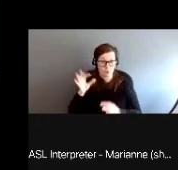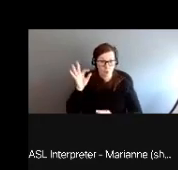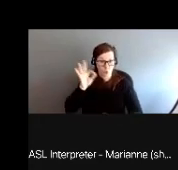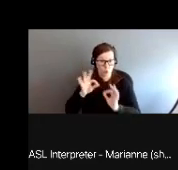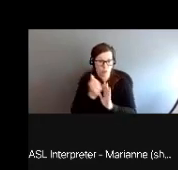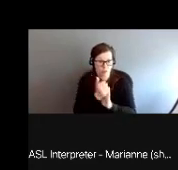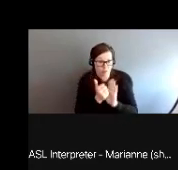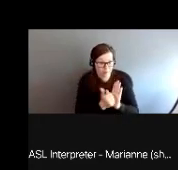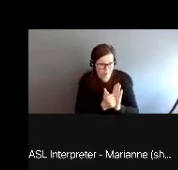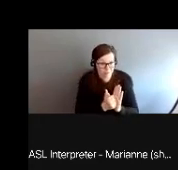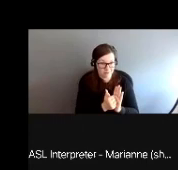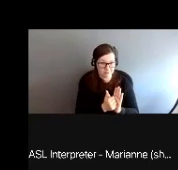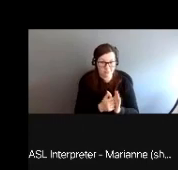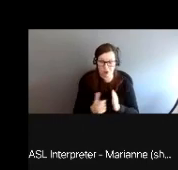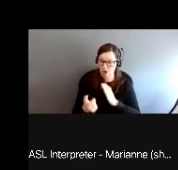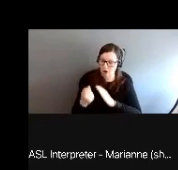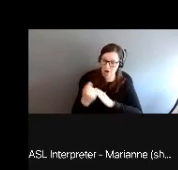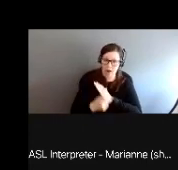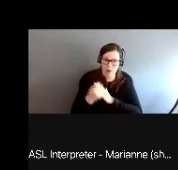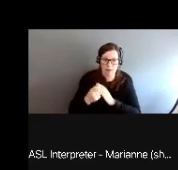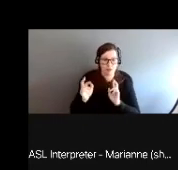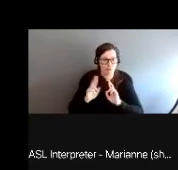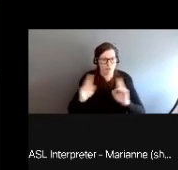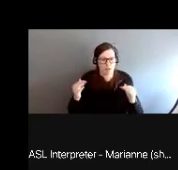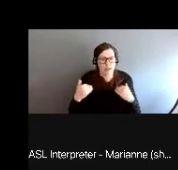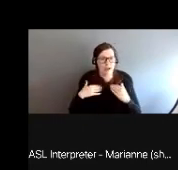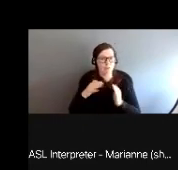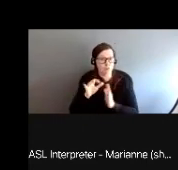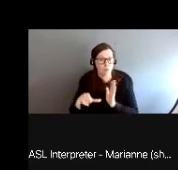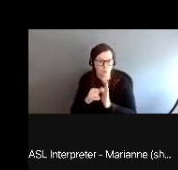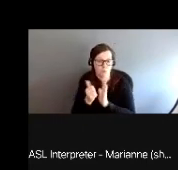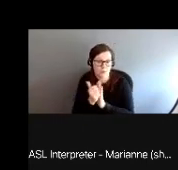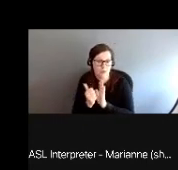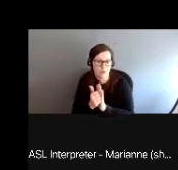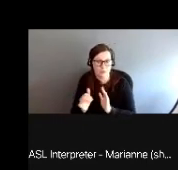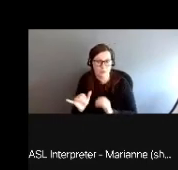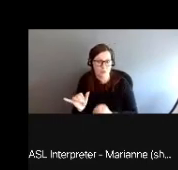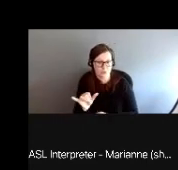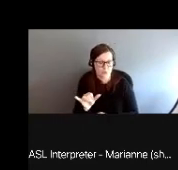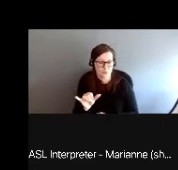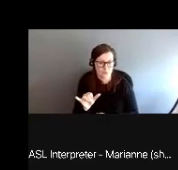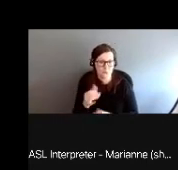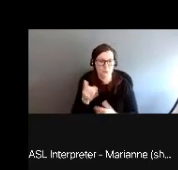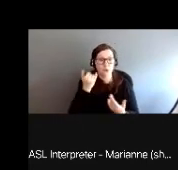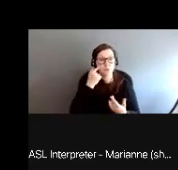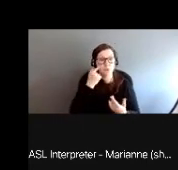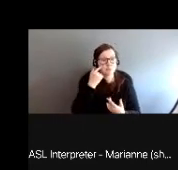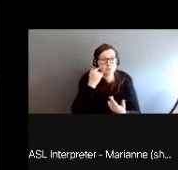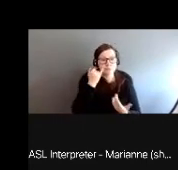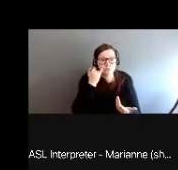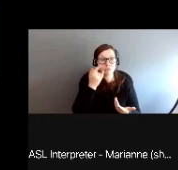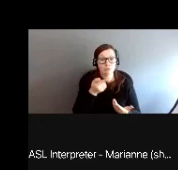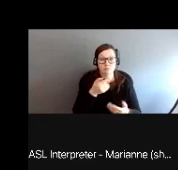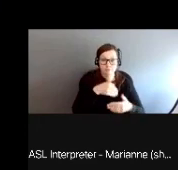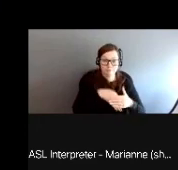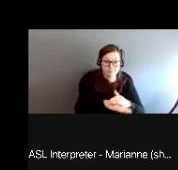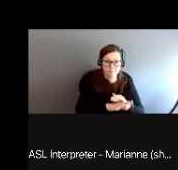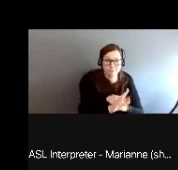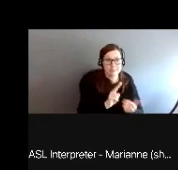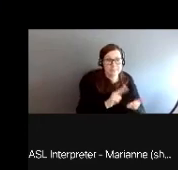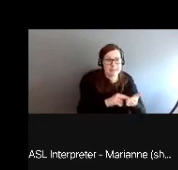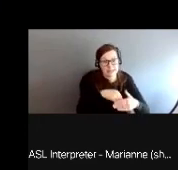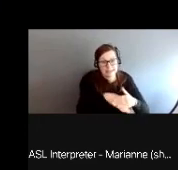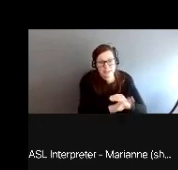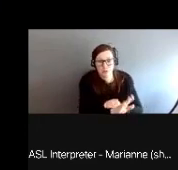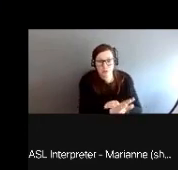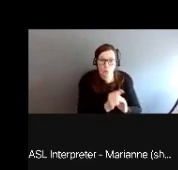YouTube account, and you can sign in with your account, and then you can manage your YouTube studio in there with the videos you upload,